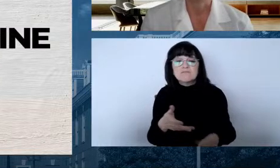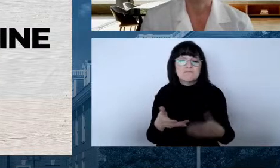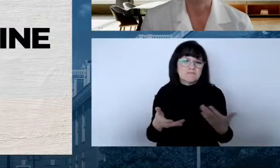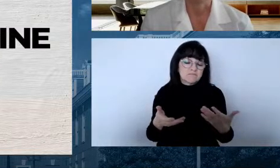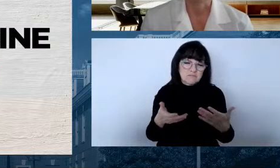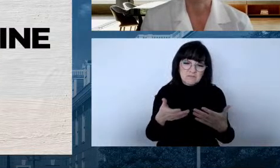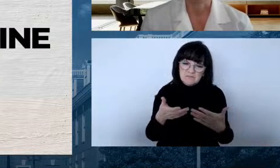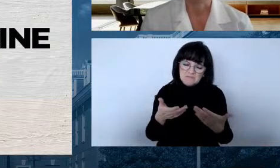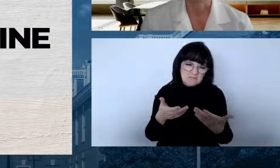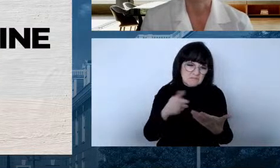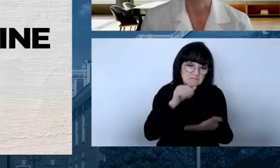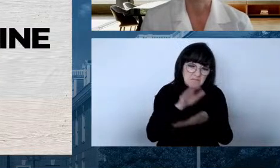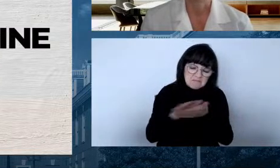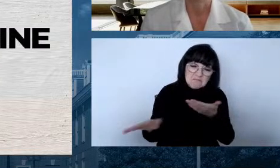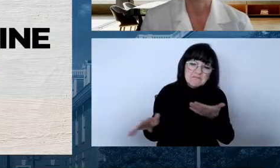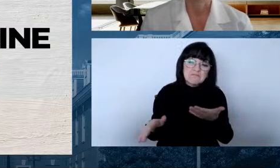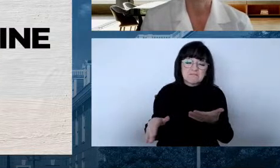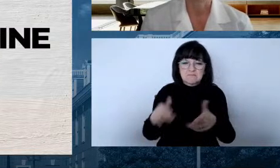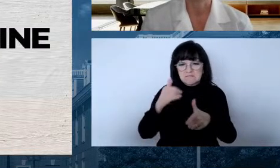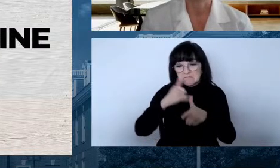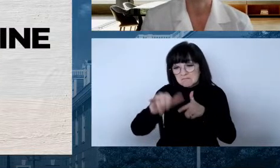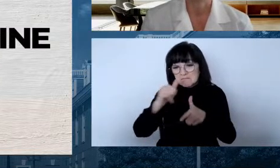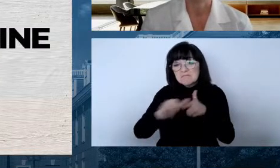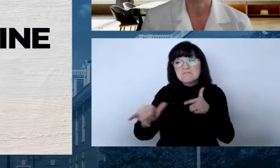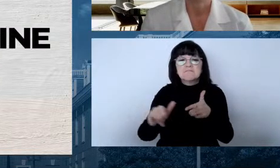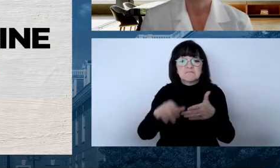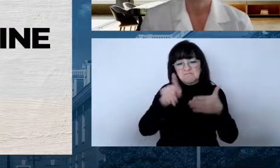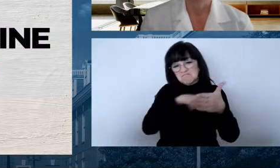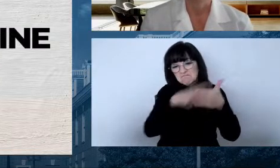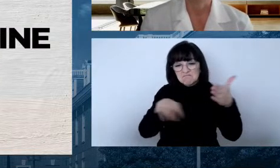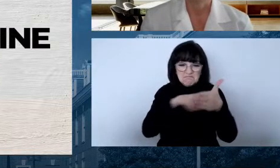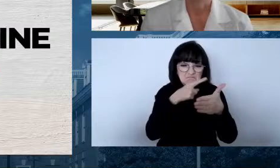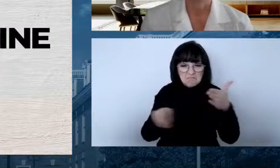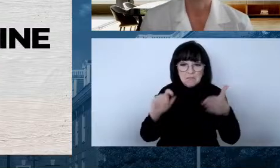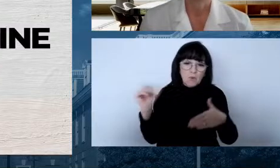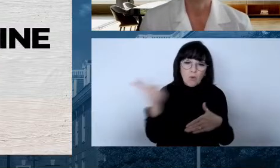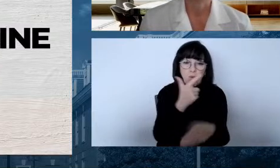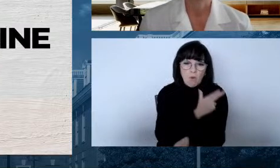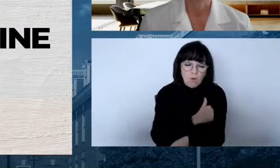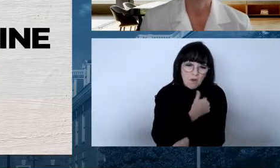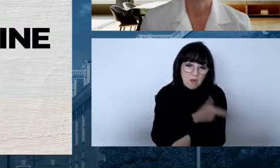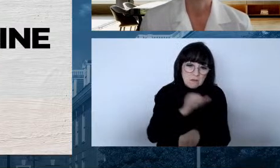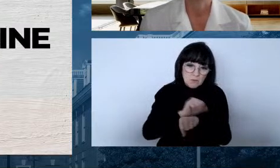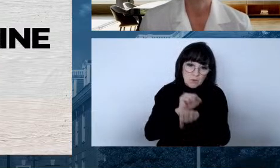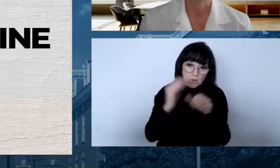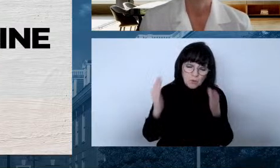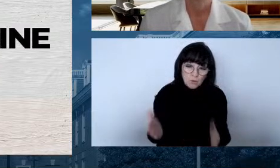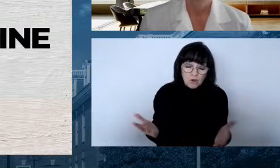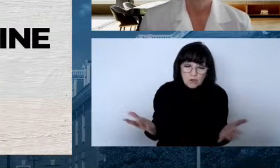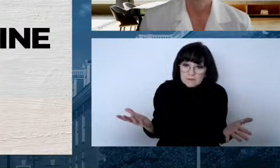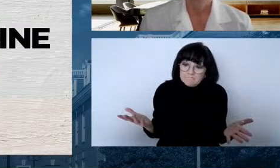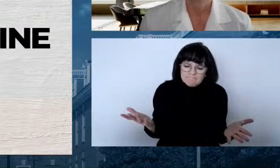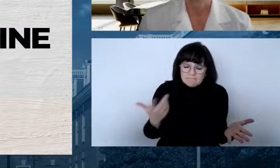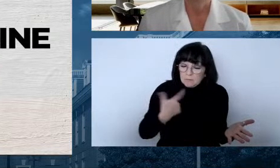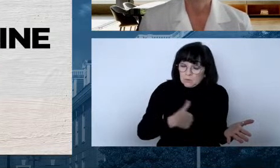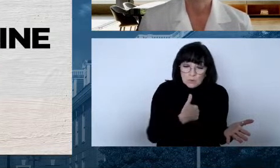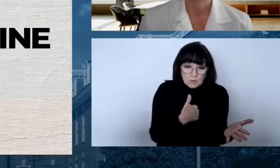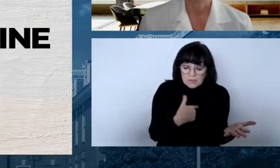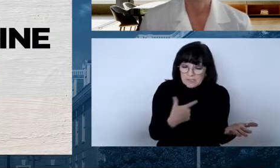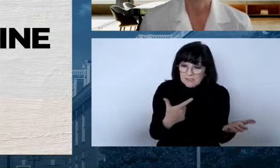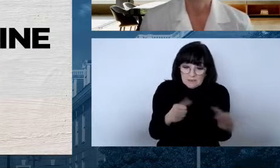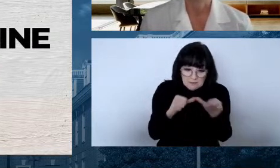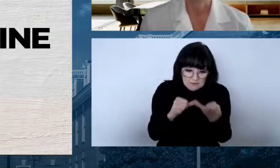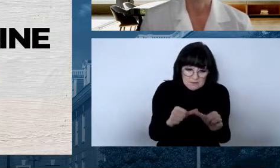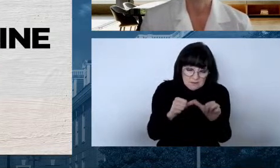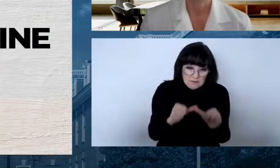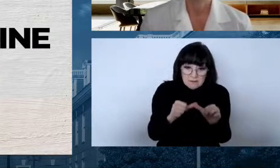patients to serving our community, and we're all doing the absolute best that we can. And we've pushed past limits that we even, didn't even